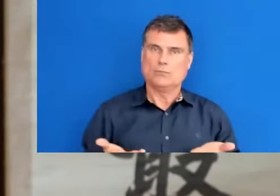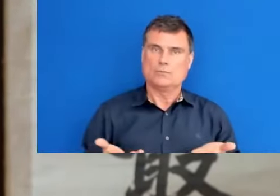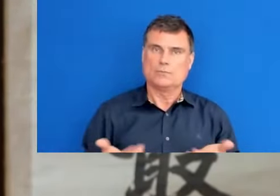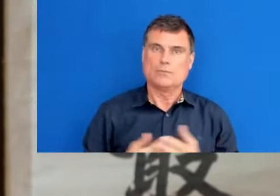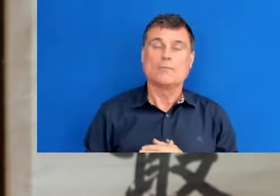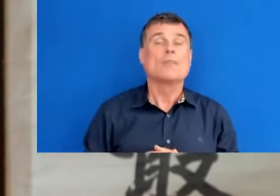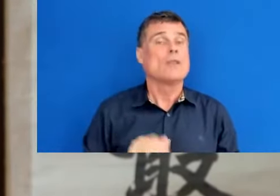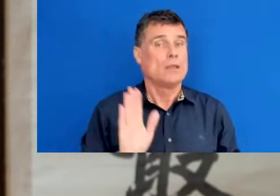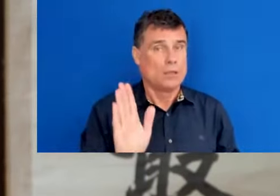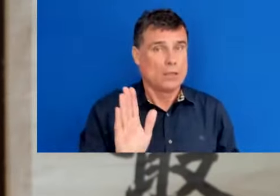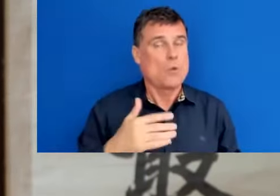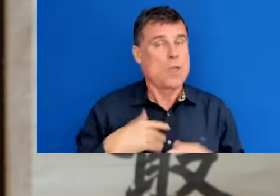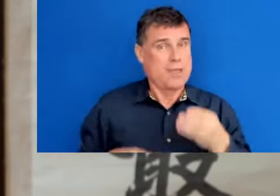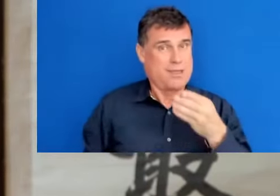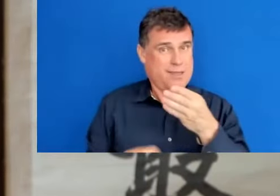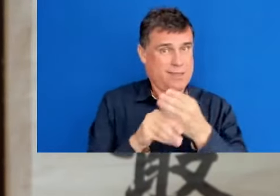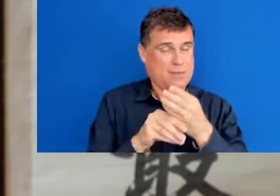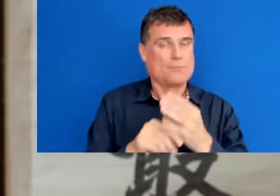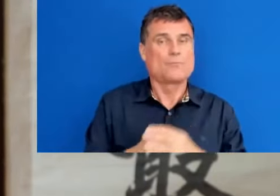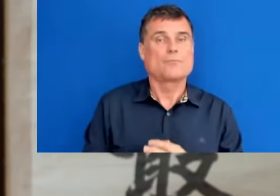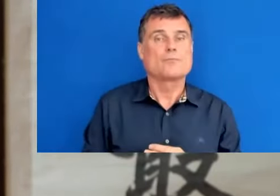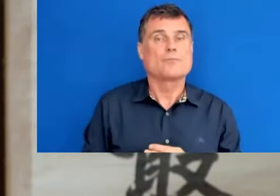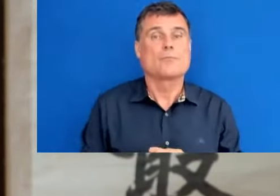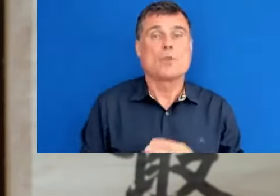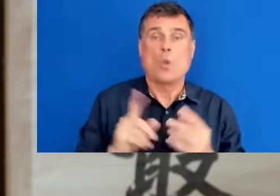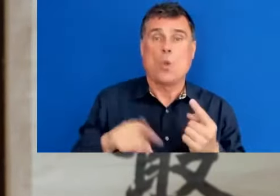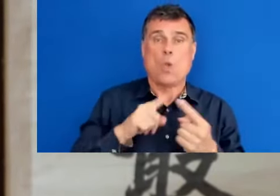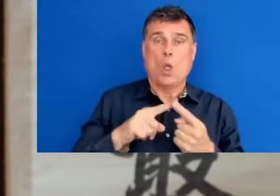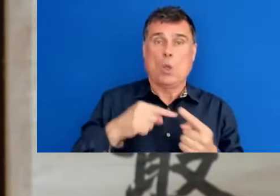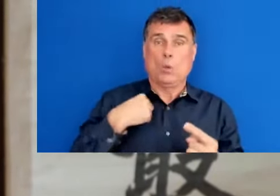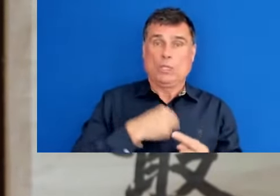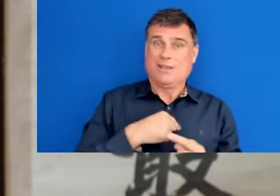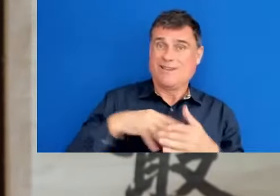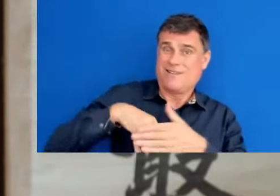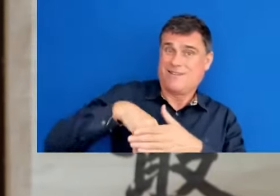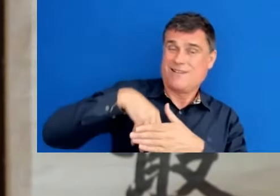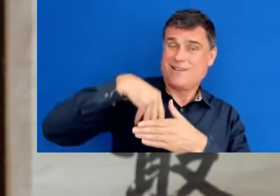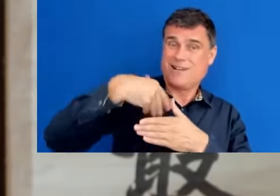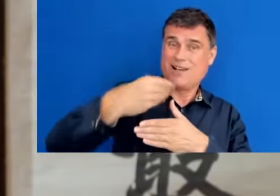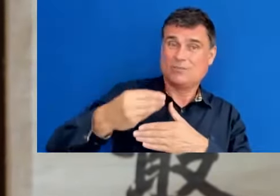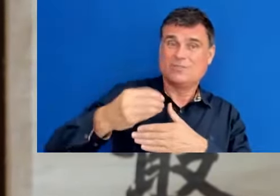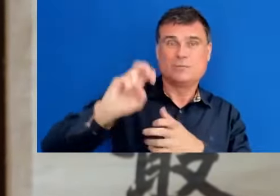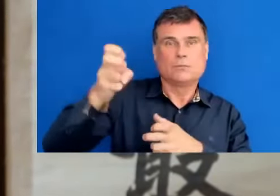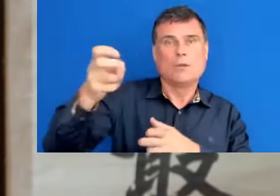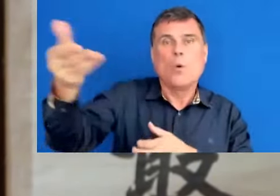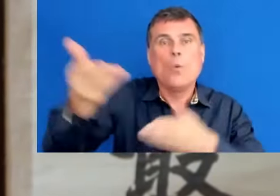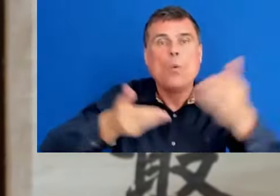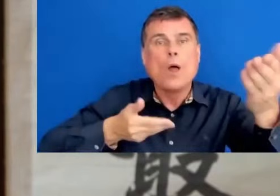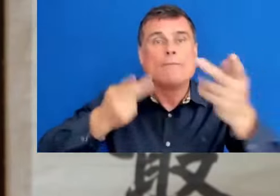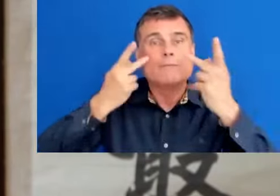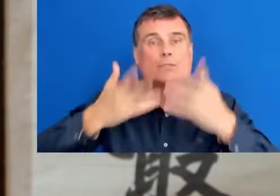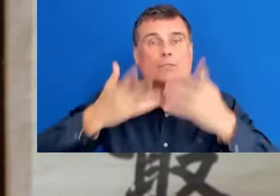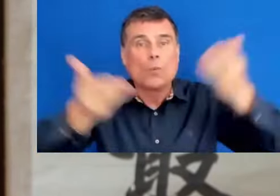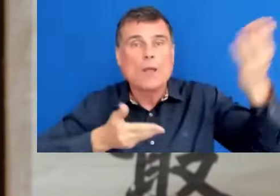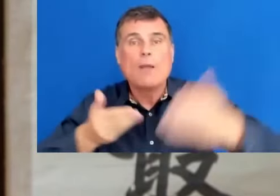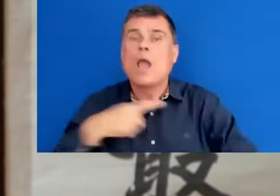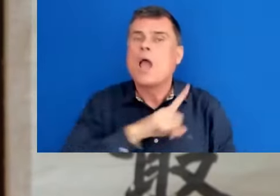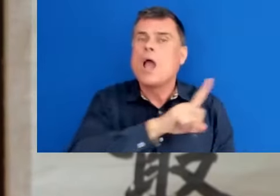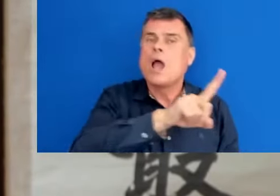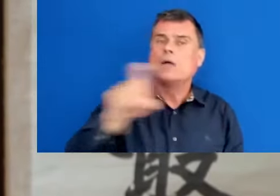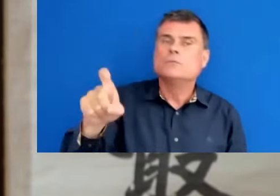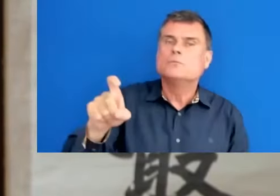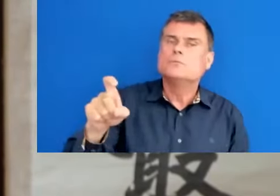So in closing, I just want to say, when we would go out and greet visitors, we would ask them, are you coming here in a good